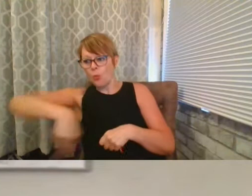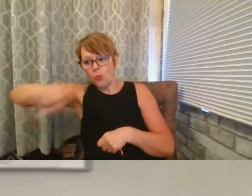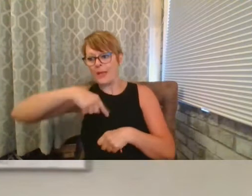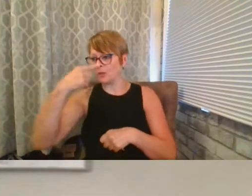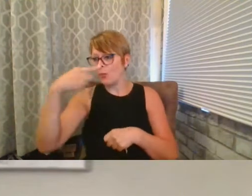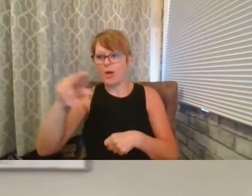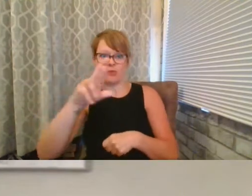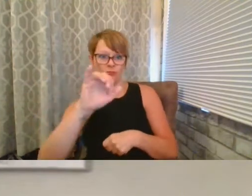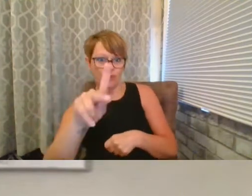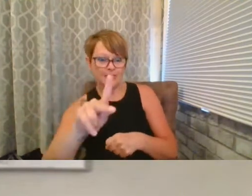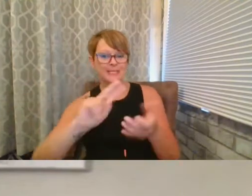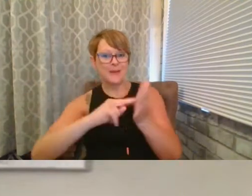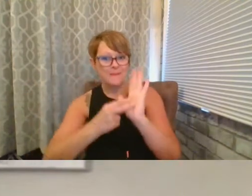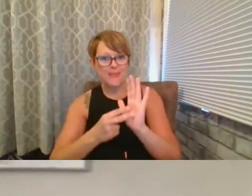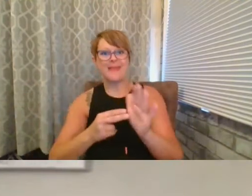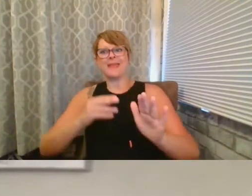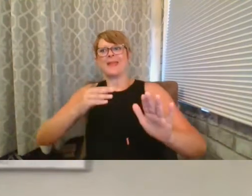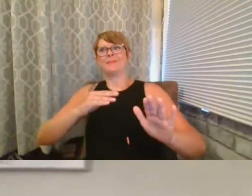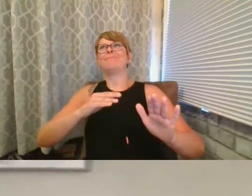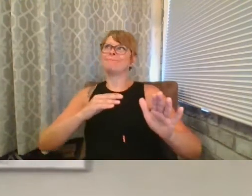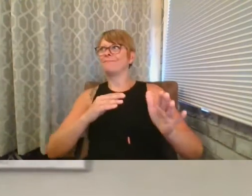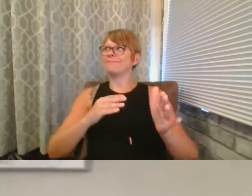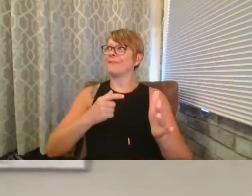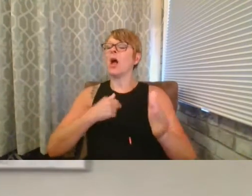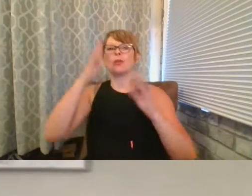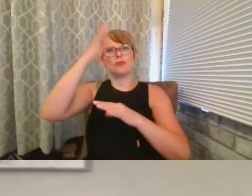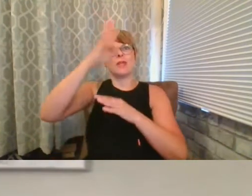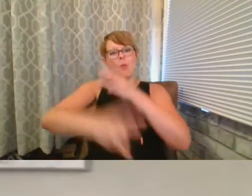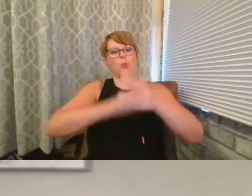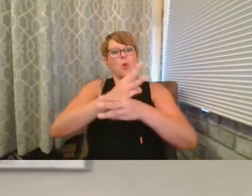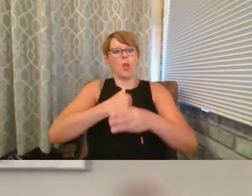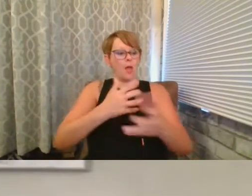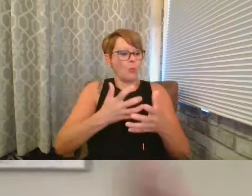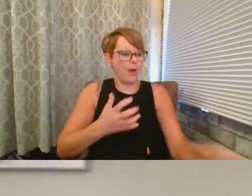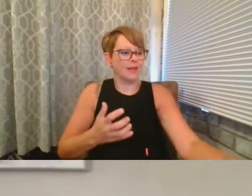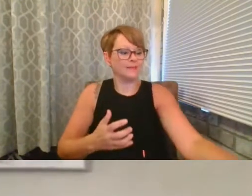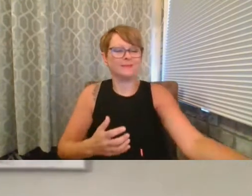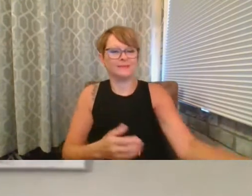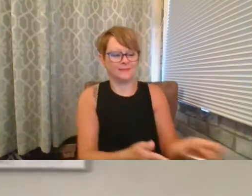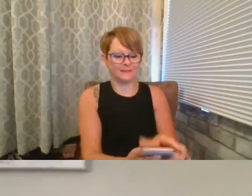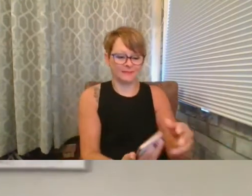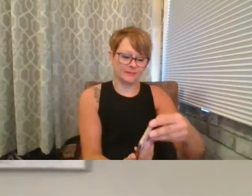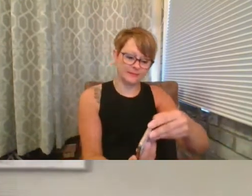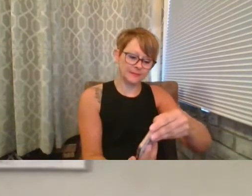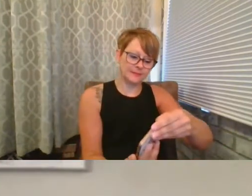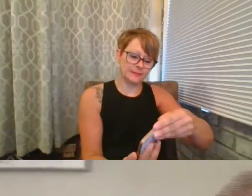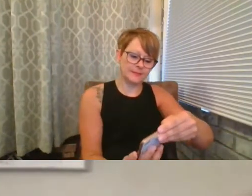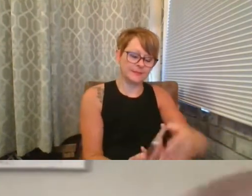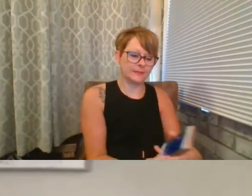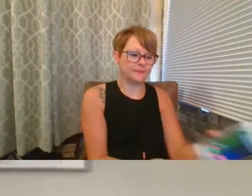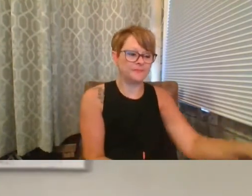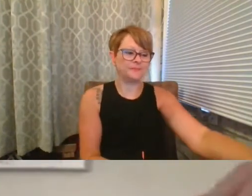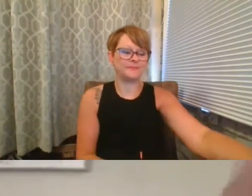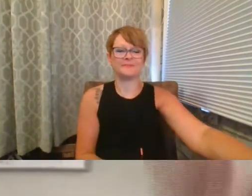reality that we want to see happen in the world. And that's why we have, all the entrepreneurs here on the panel. Bollywood Jake